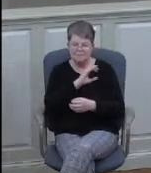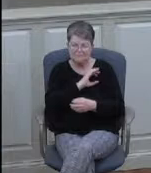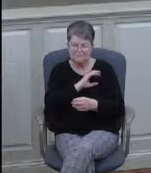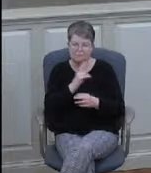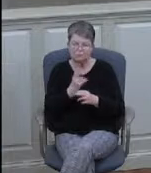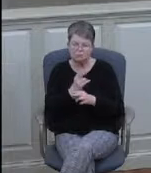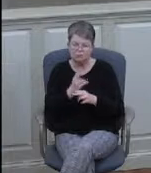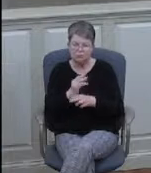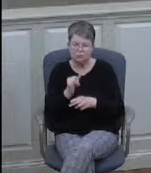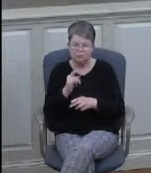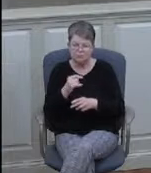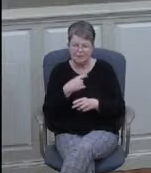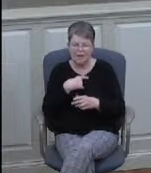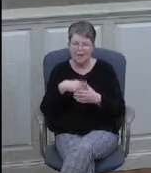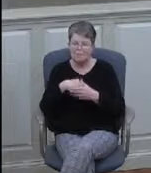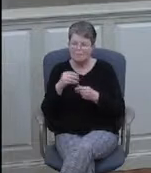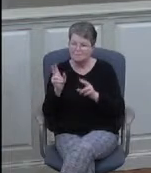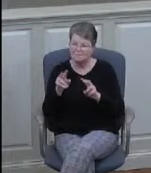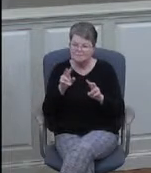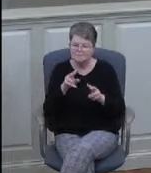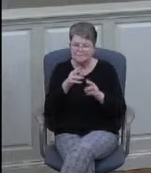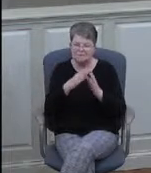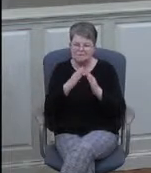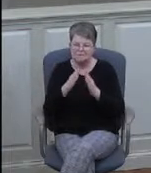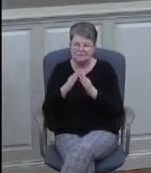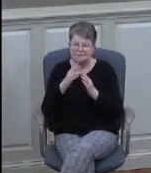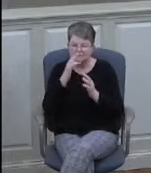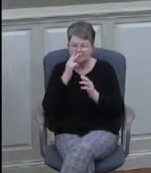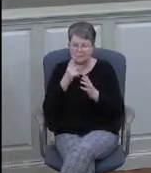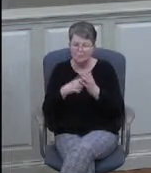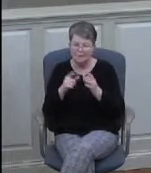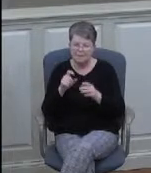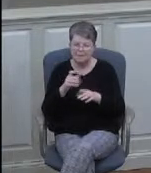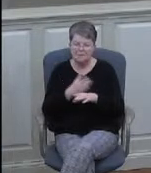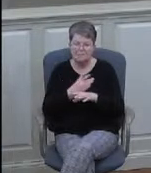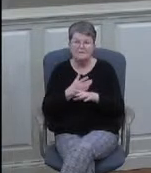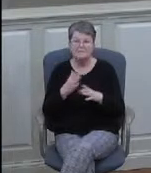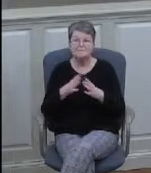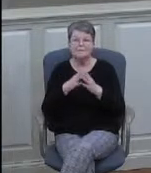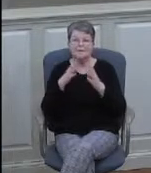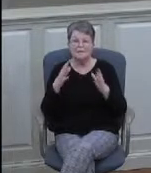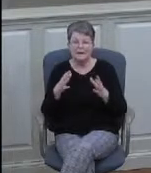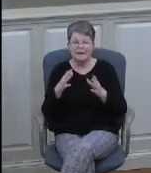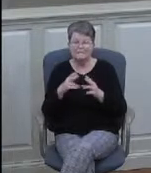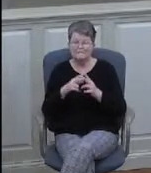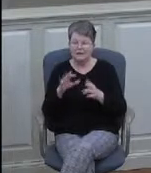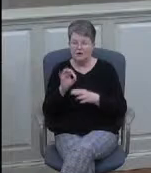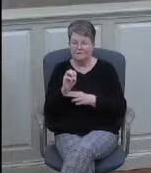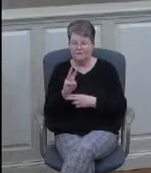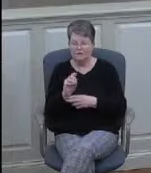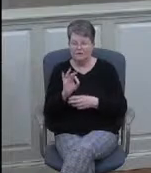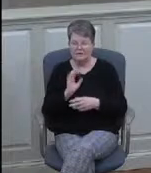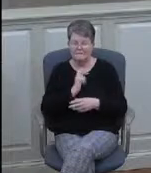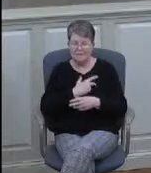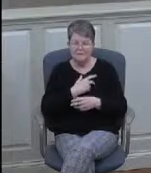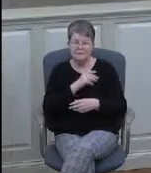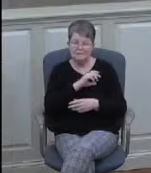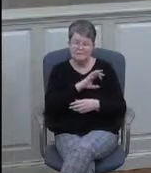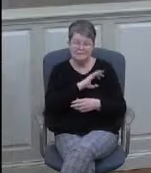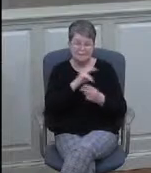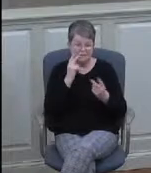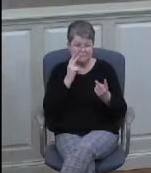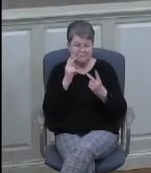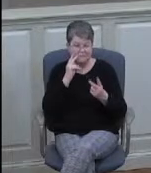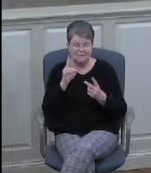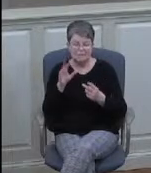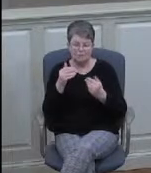us. I try to get out and look around the city and see what needs repaired, but there's a lot out there, and there's very few of us to look at it. So citizens see things, go on there and put it